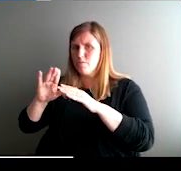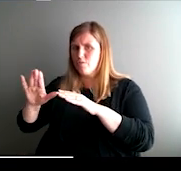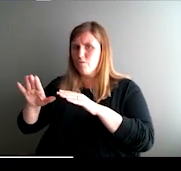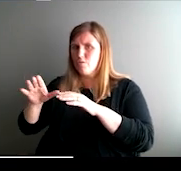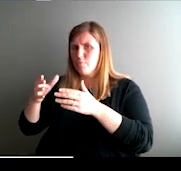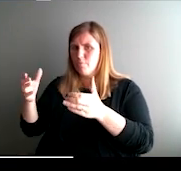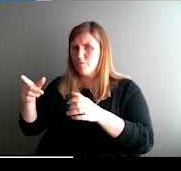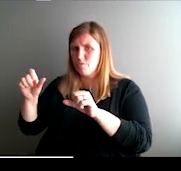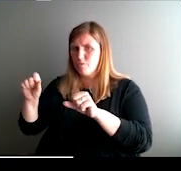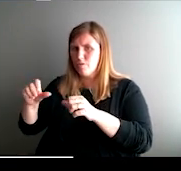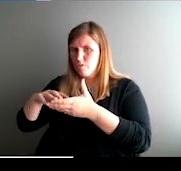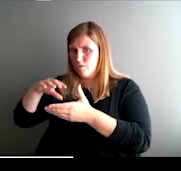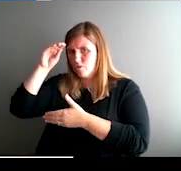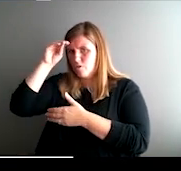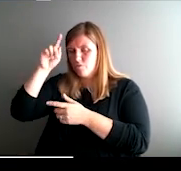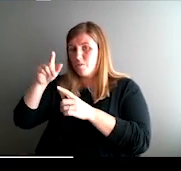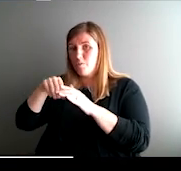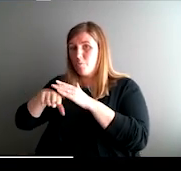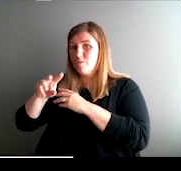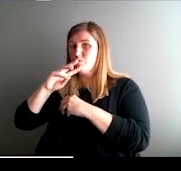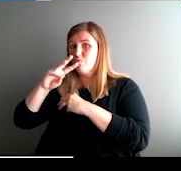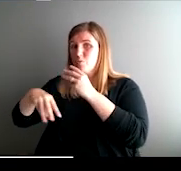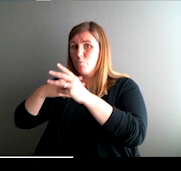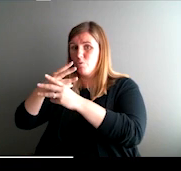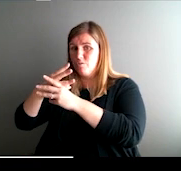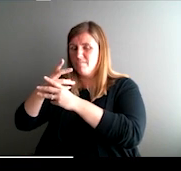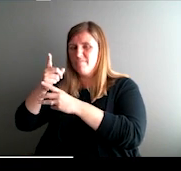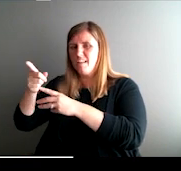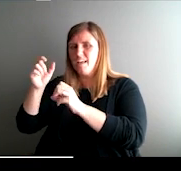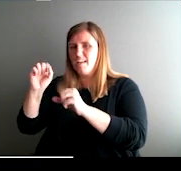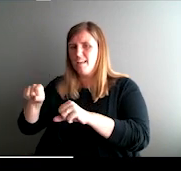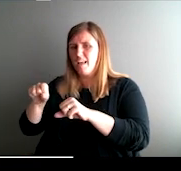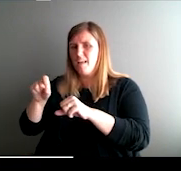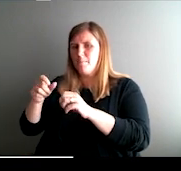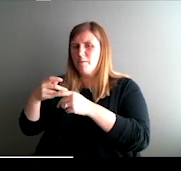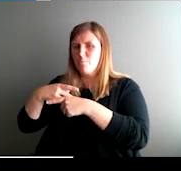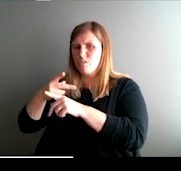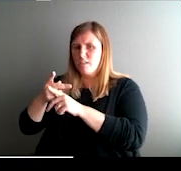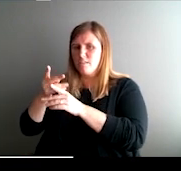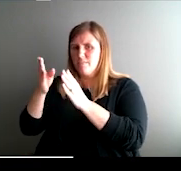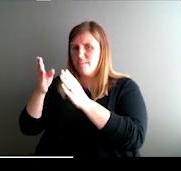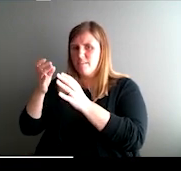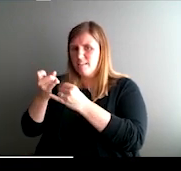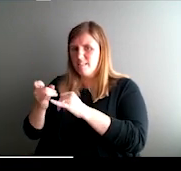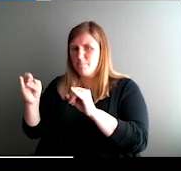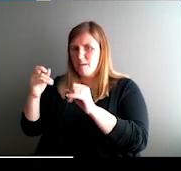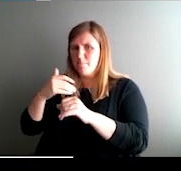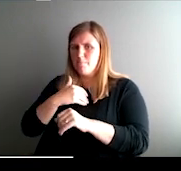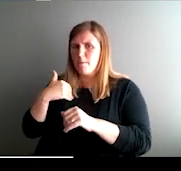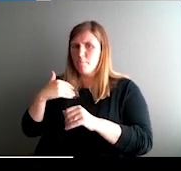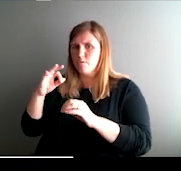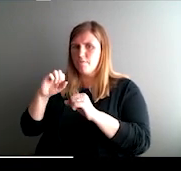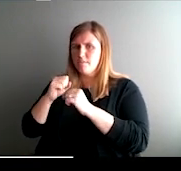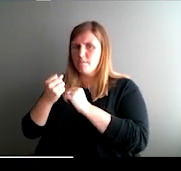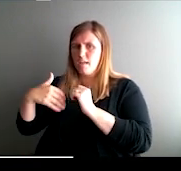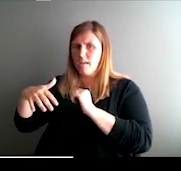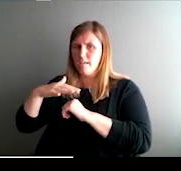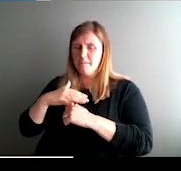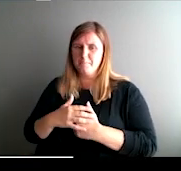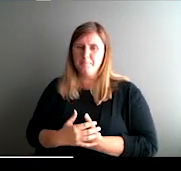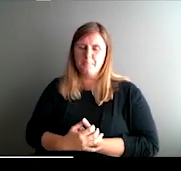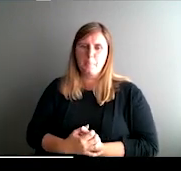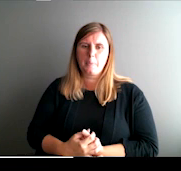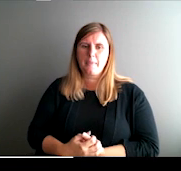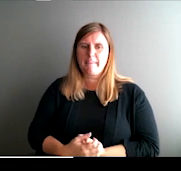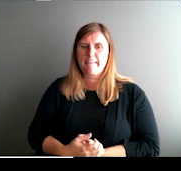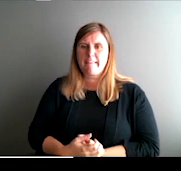they learn, so that when they go out into the real world, they can be productive, independent members of society.